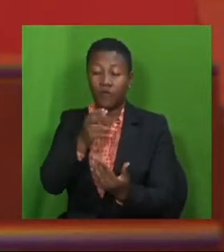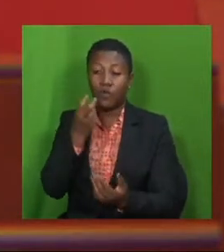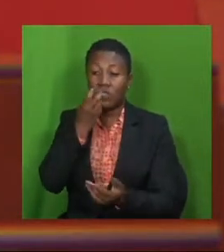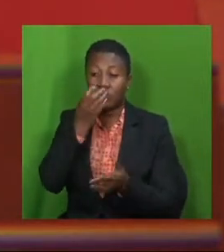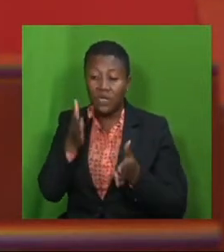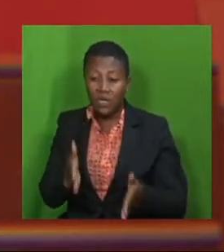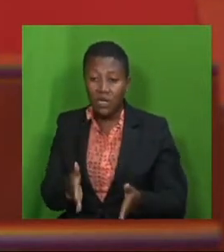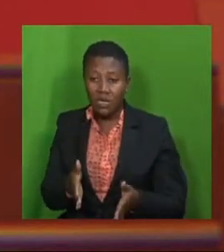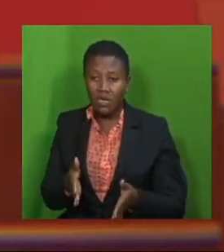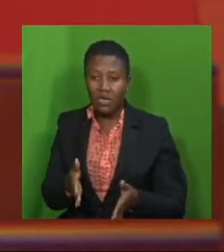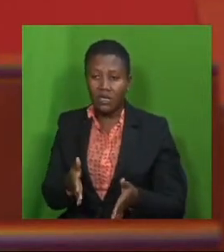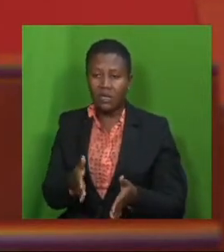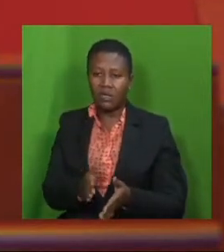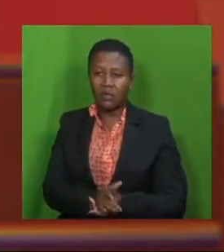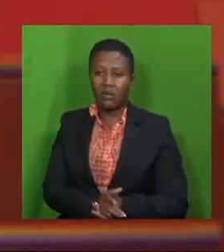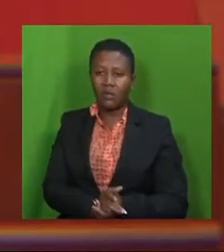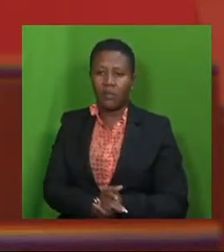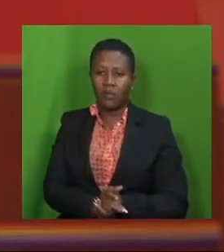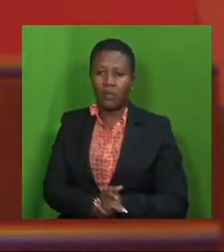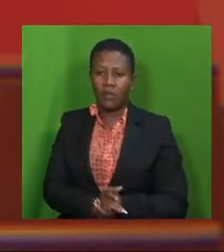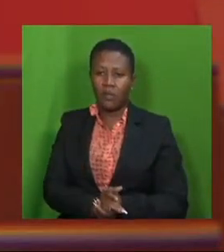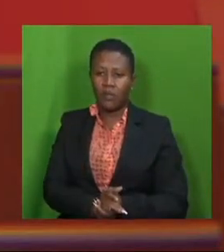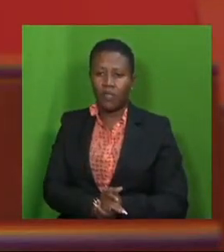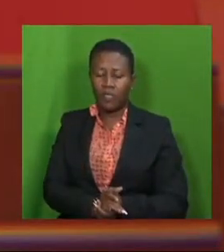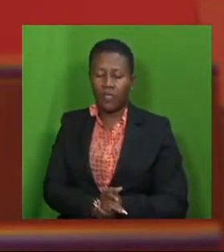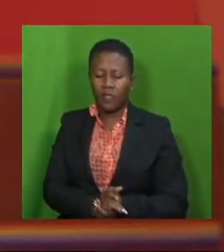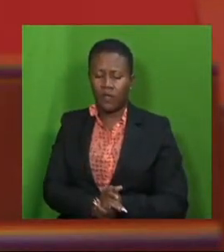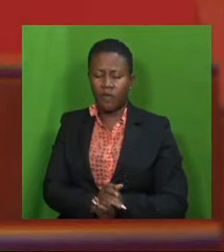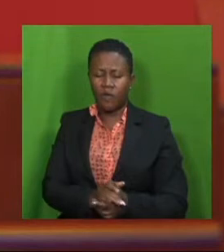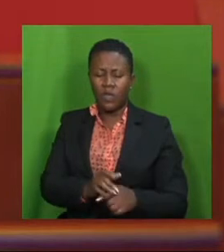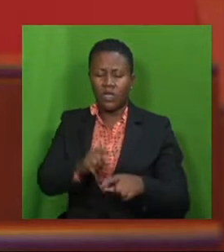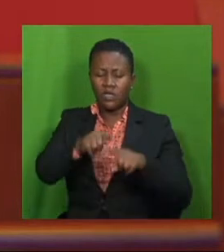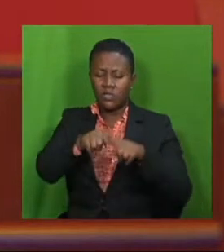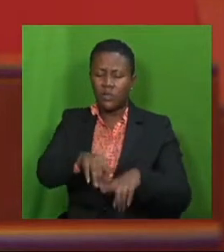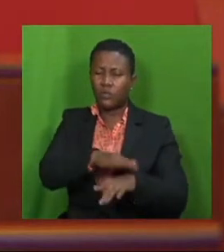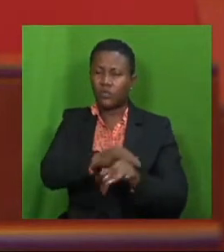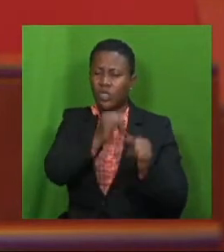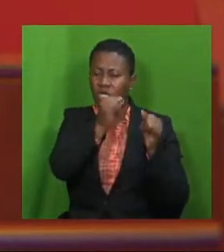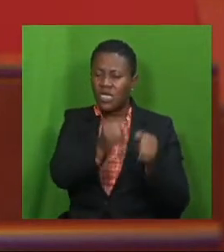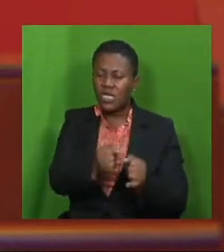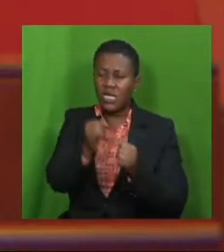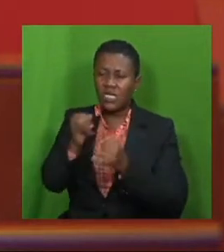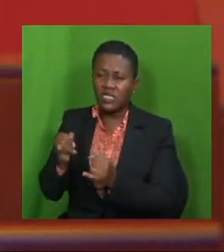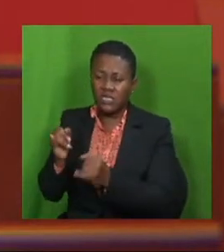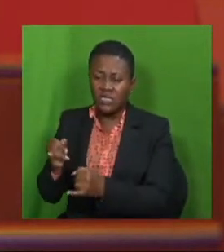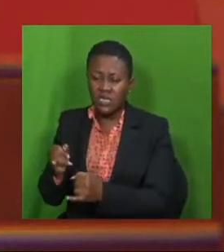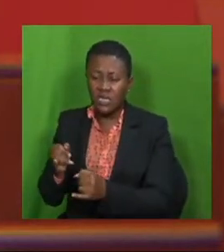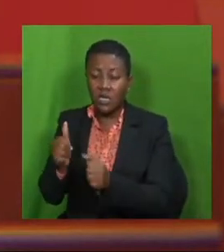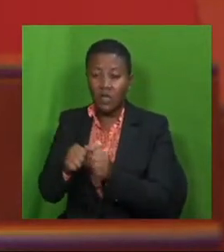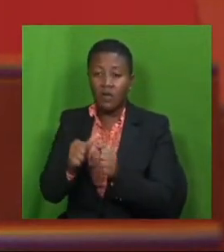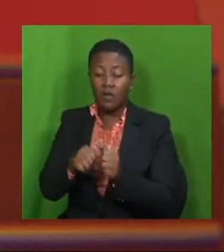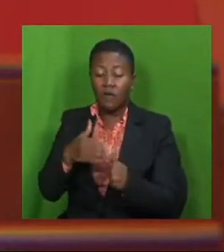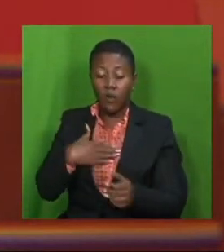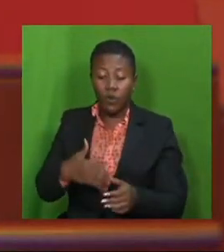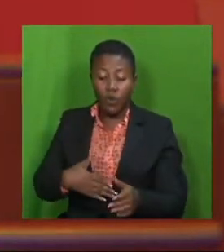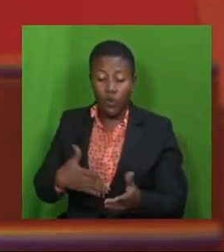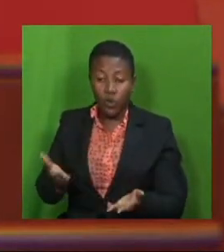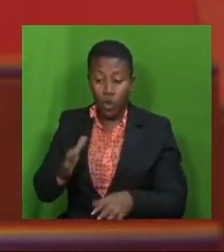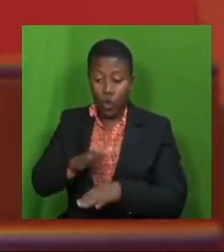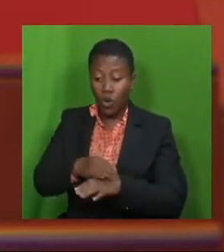of Parliament impose on each and every one of us a high national